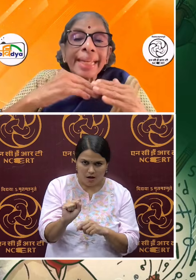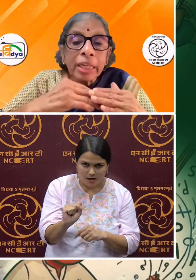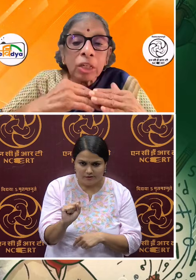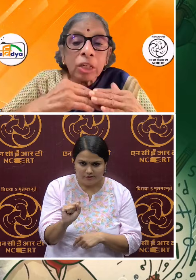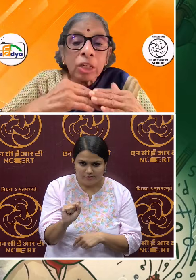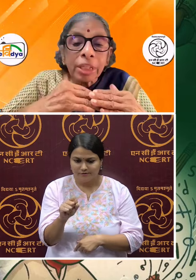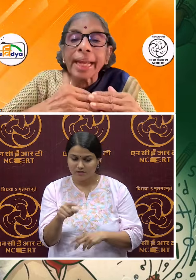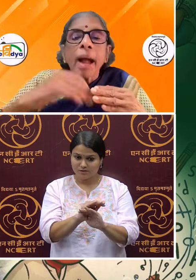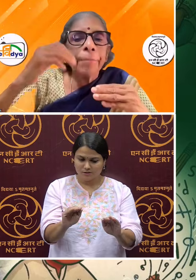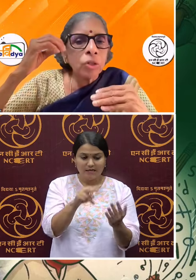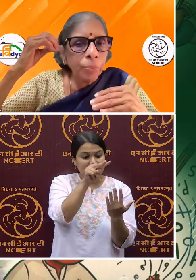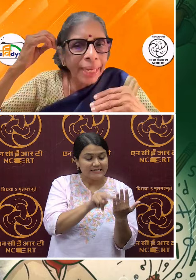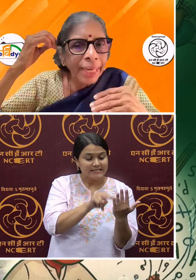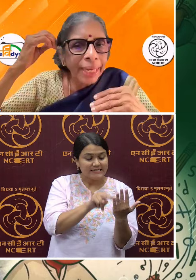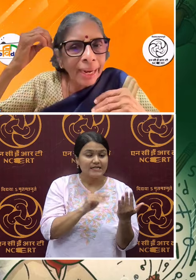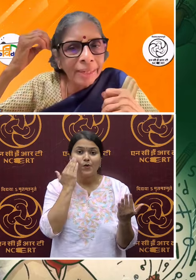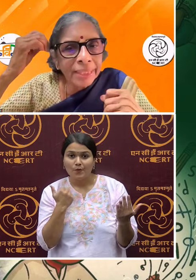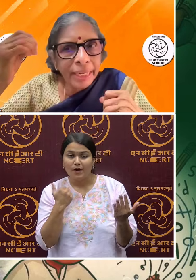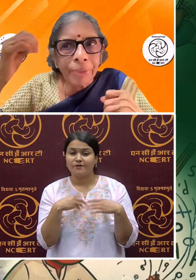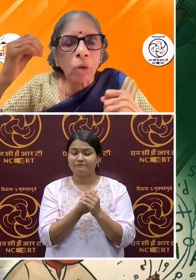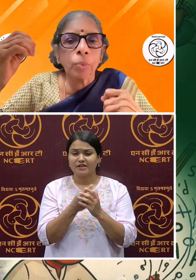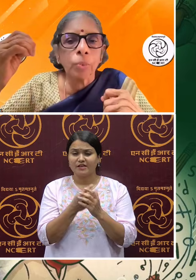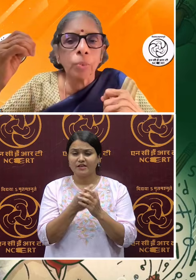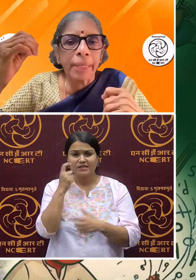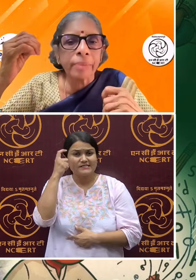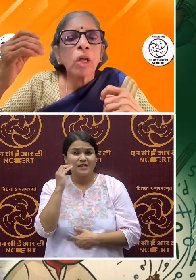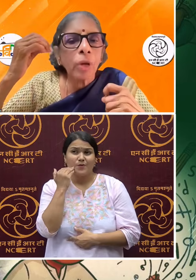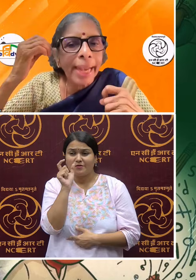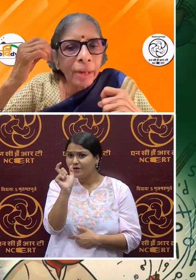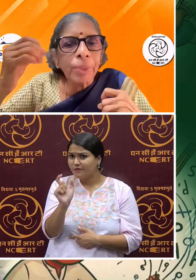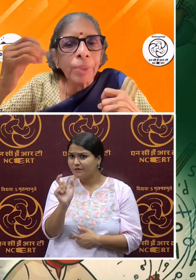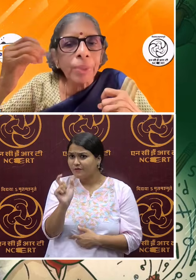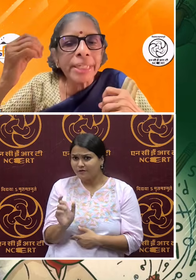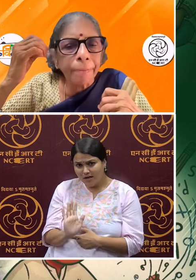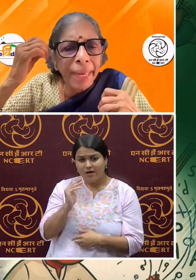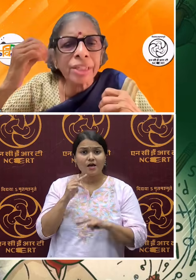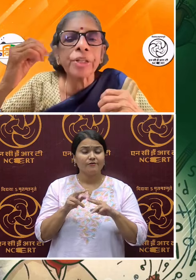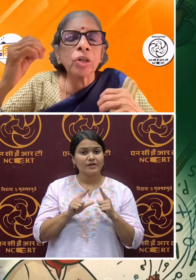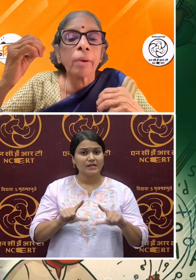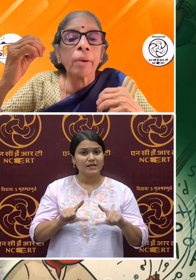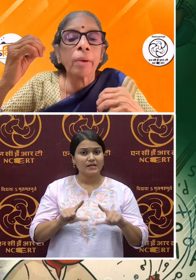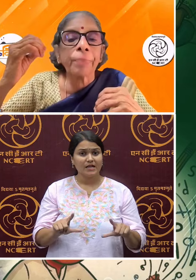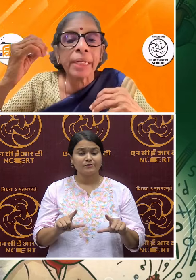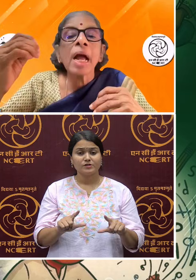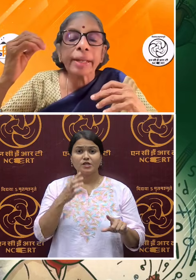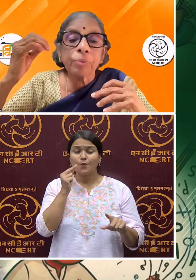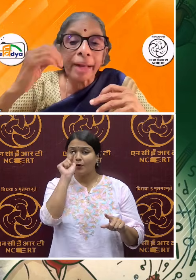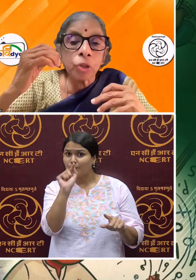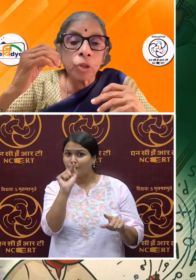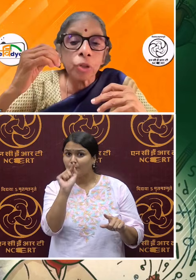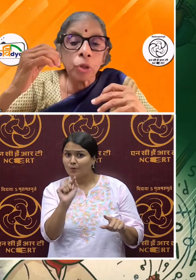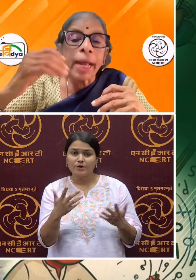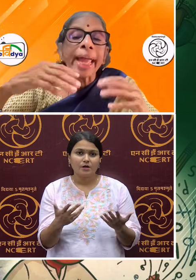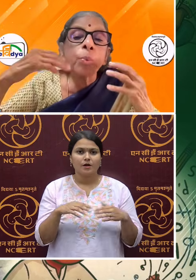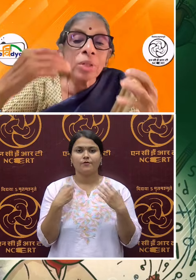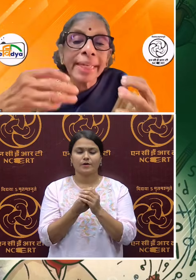support, reading to the child, because we can't even think without words. That's so right. language is a major component that we